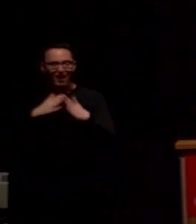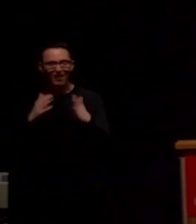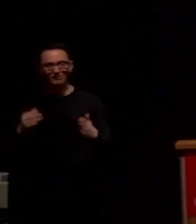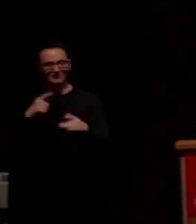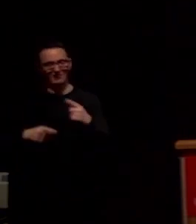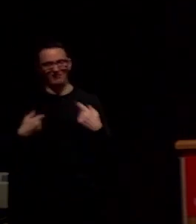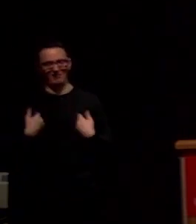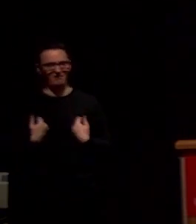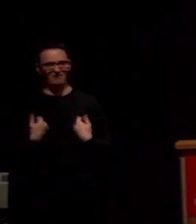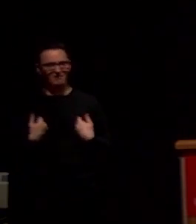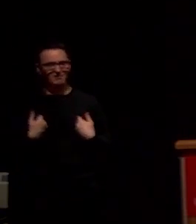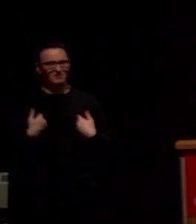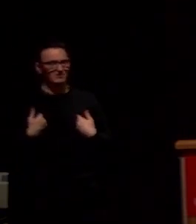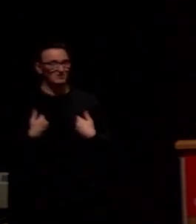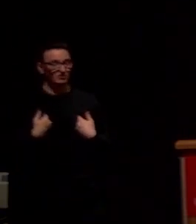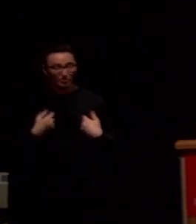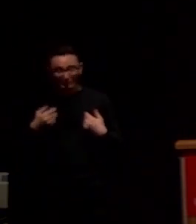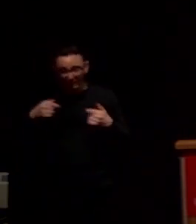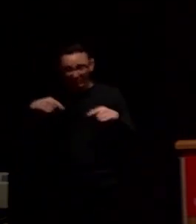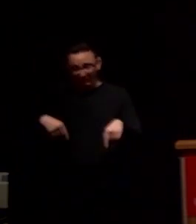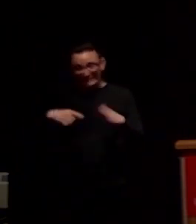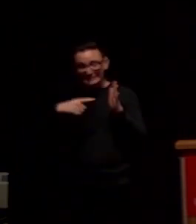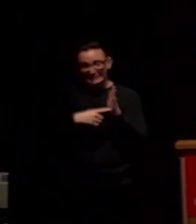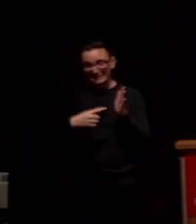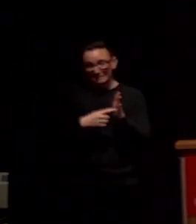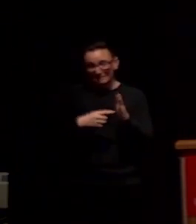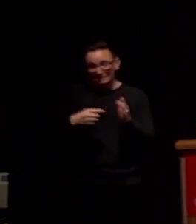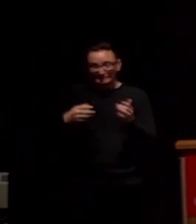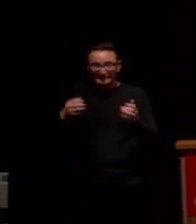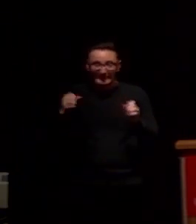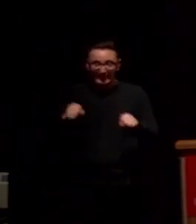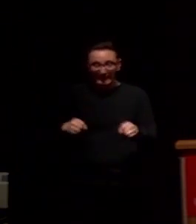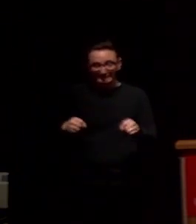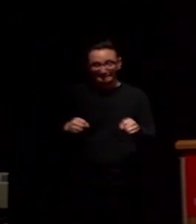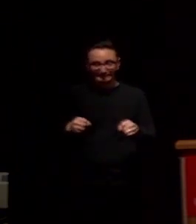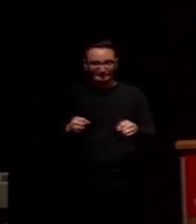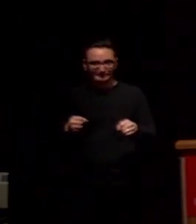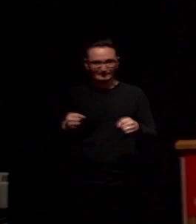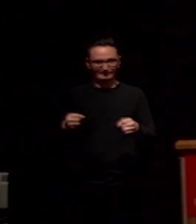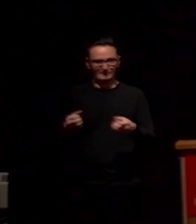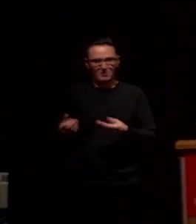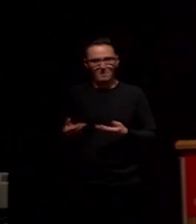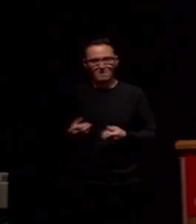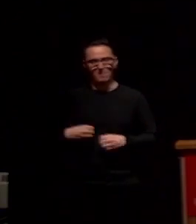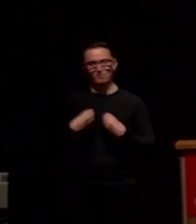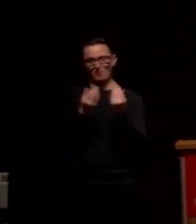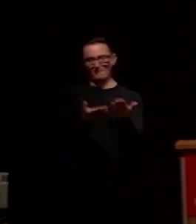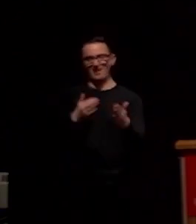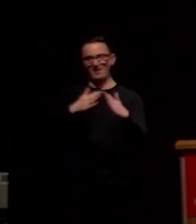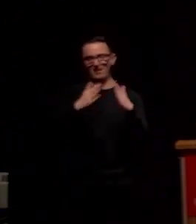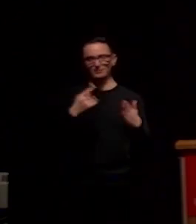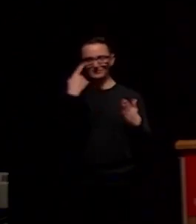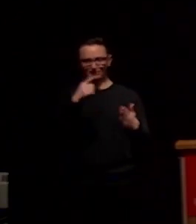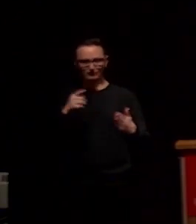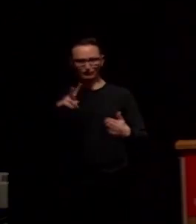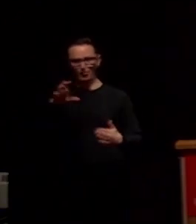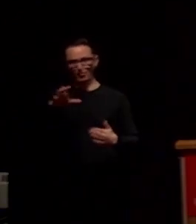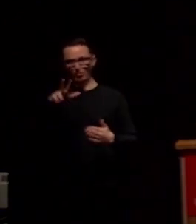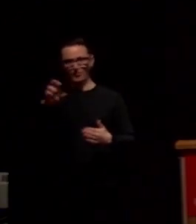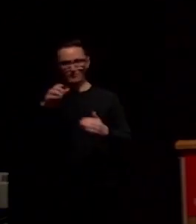is one example how we can house, you know, 200 to 300 people a year who are exactly living that